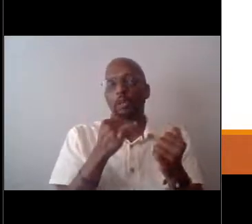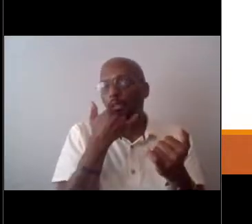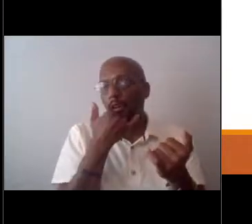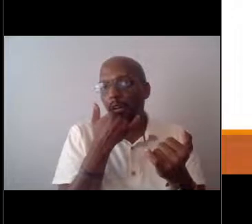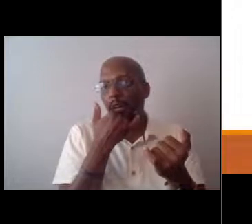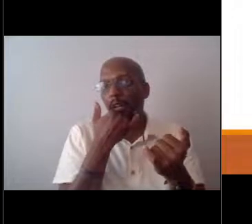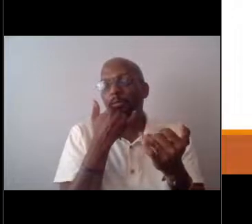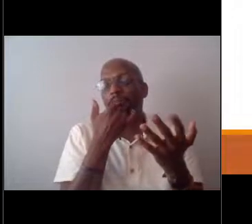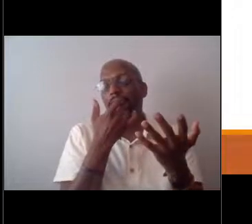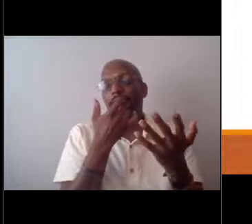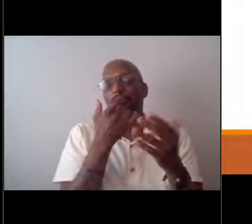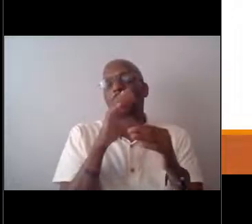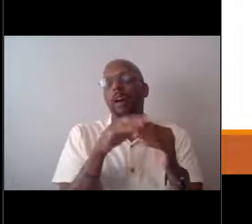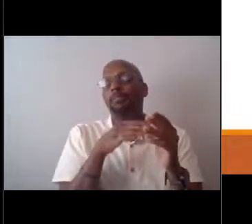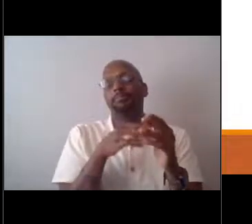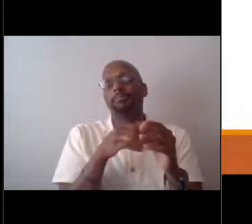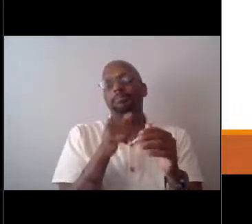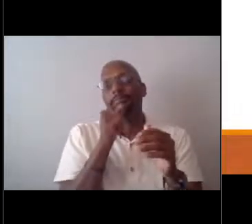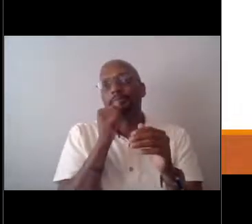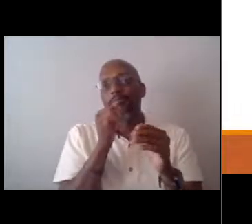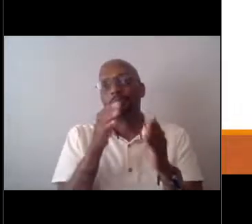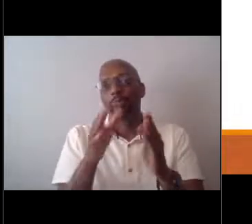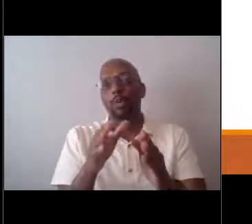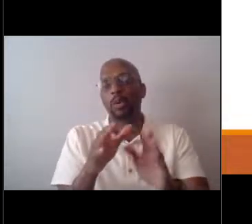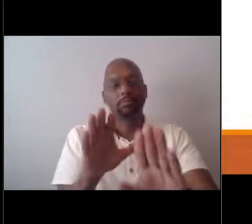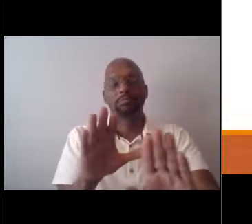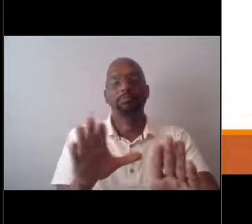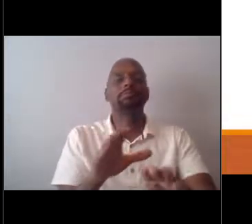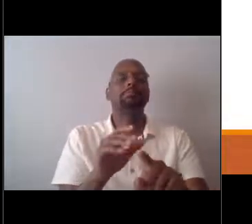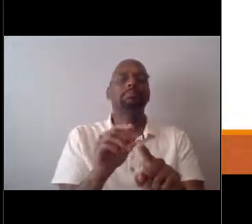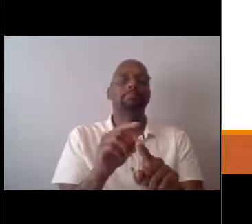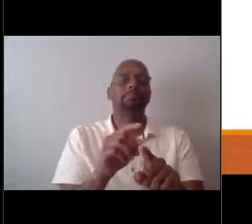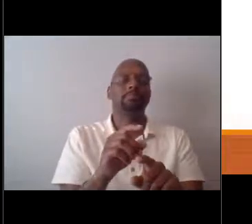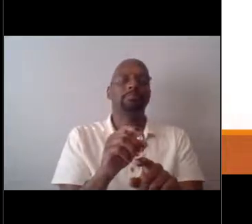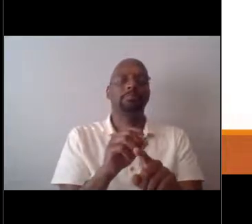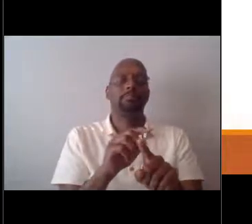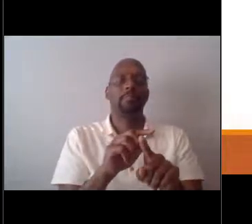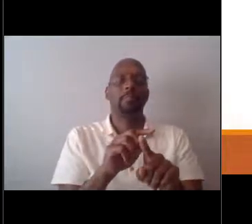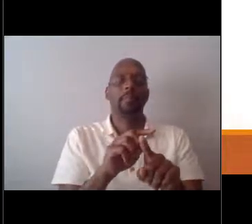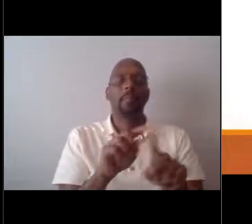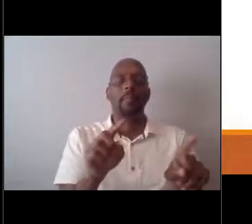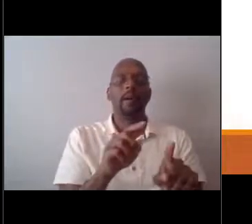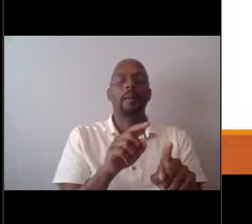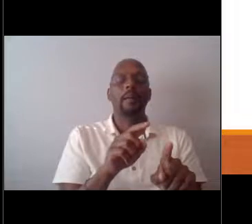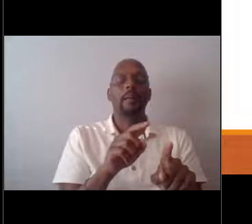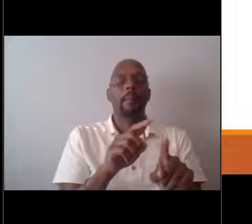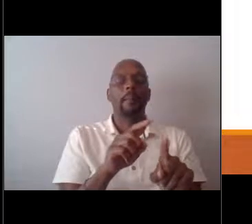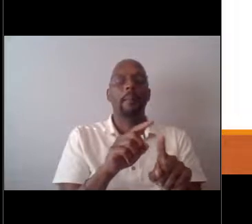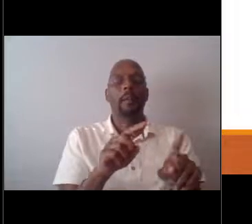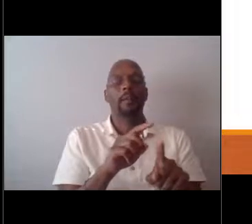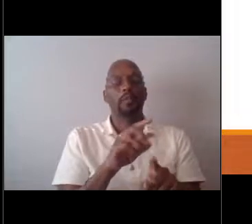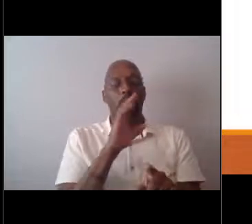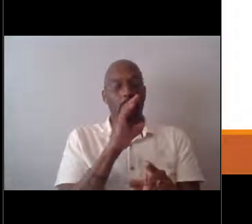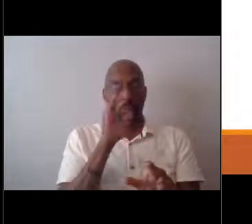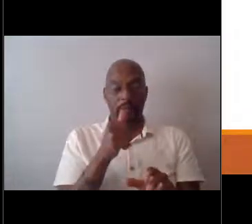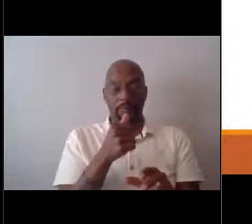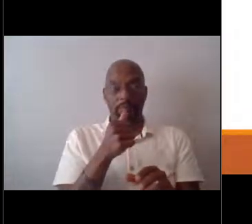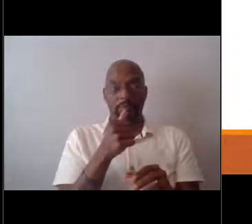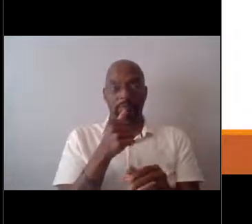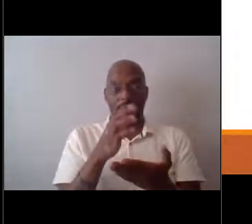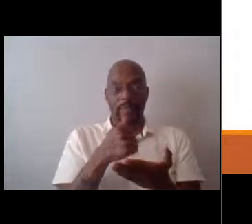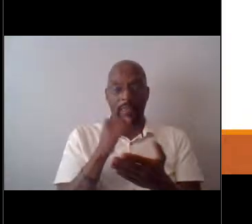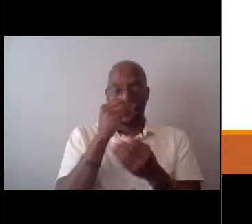relevant to the communities that surround them. However, we are retaining crashes that occur at the highway